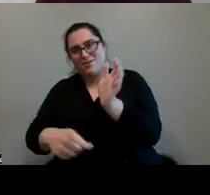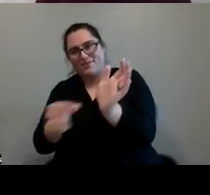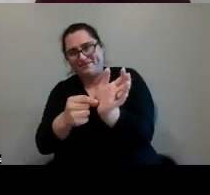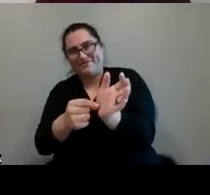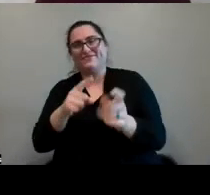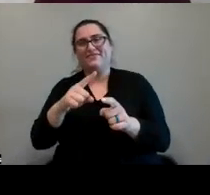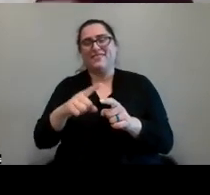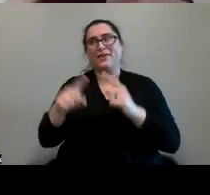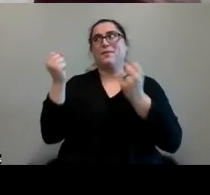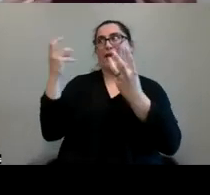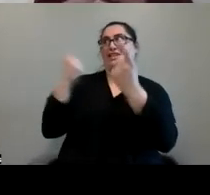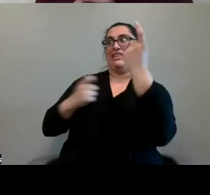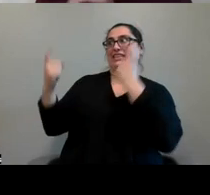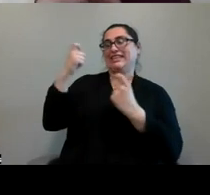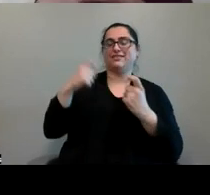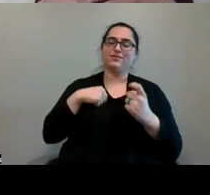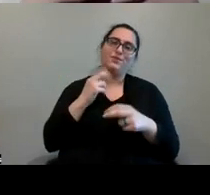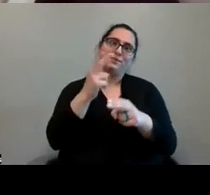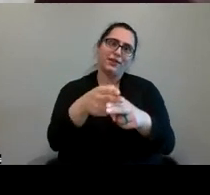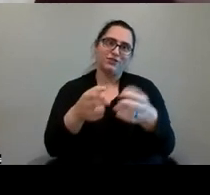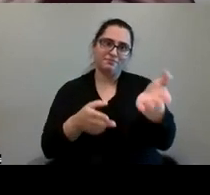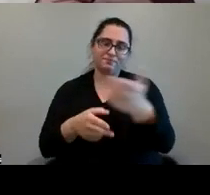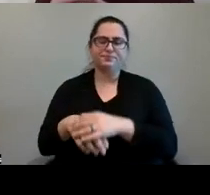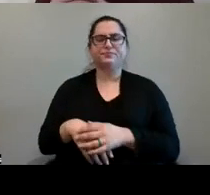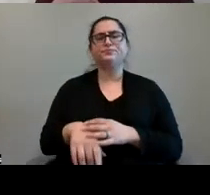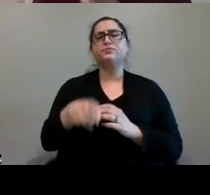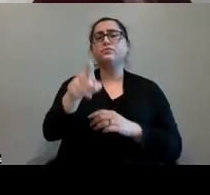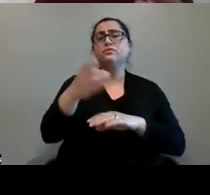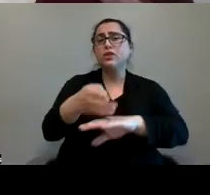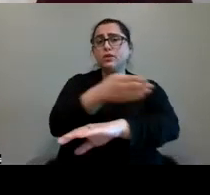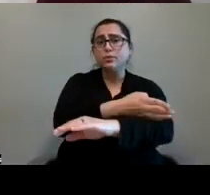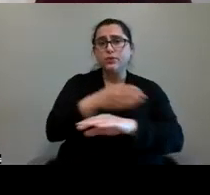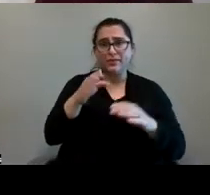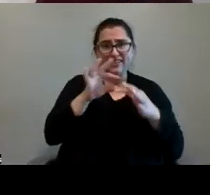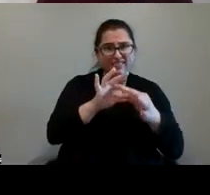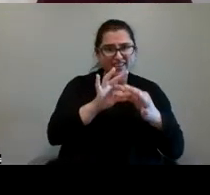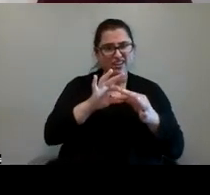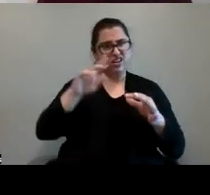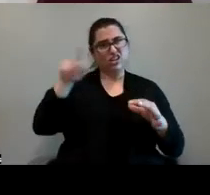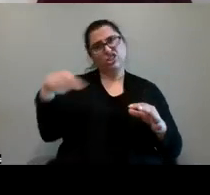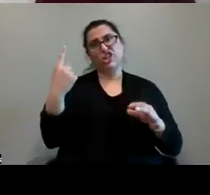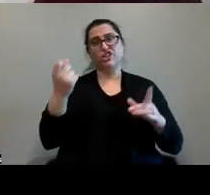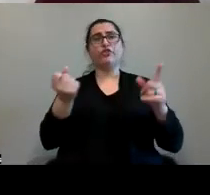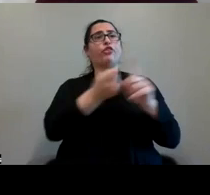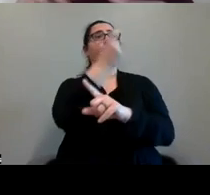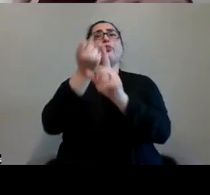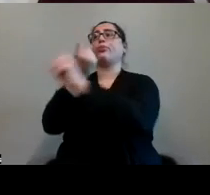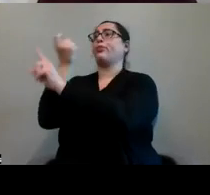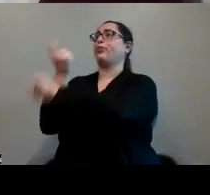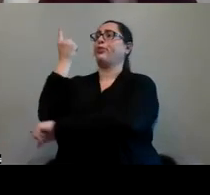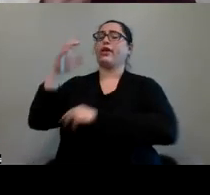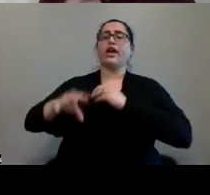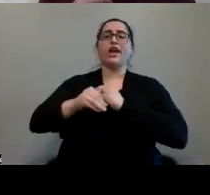it. Are these improvements in affinity just driven by promiscuous binding? So we can test for what's